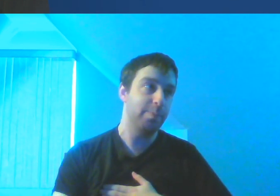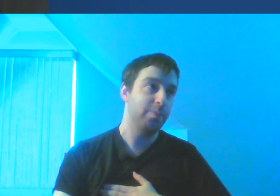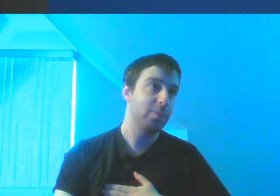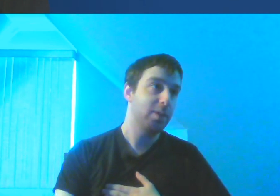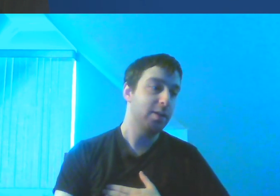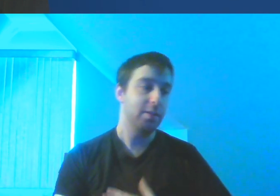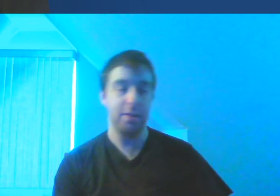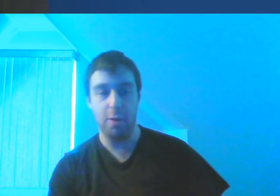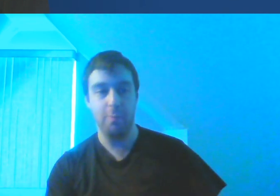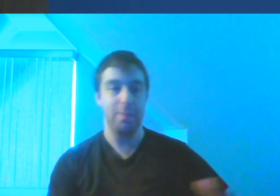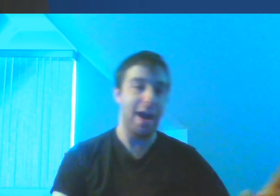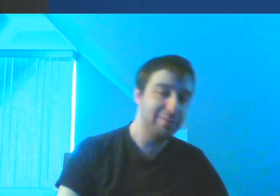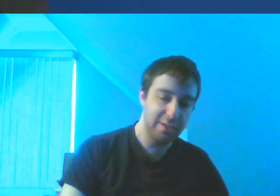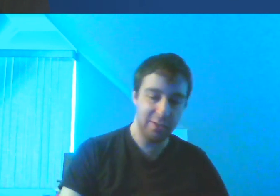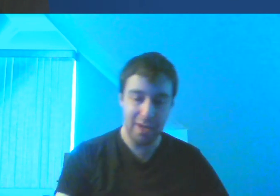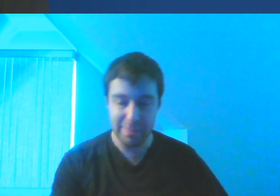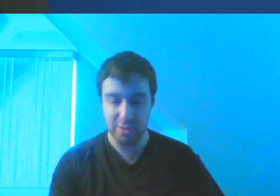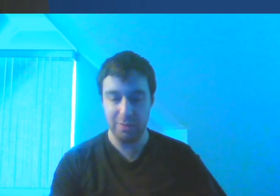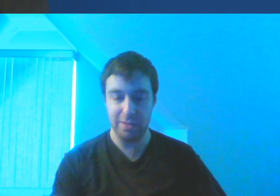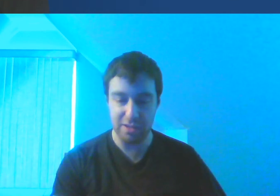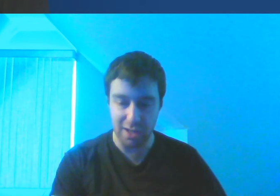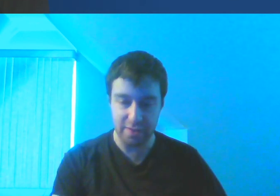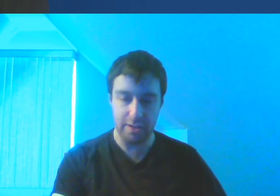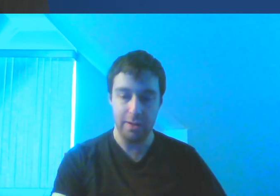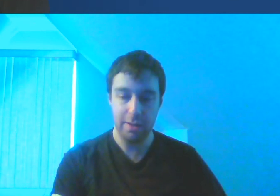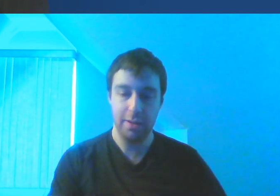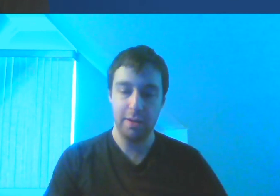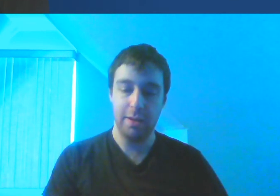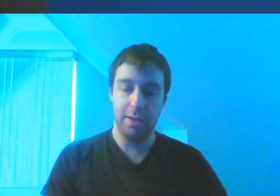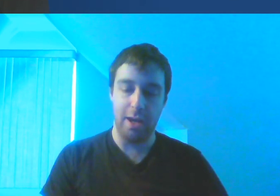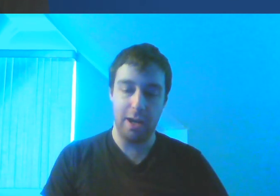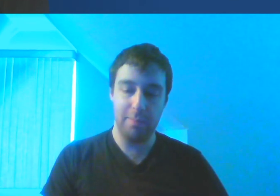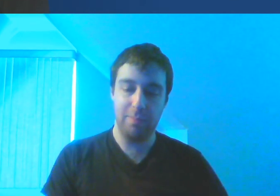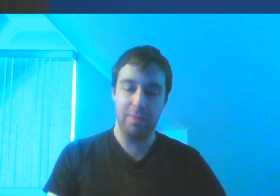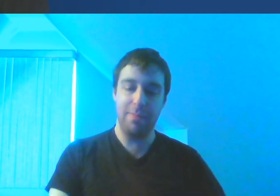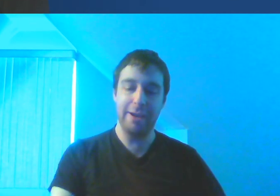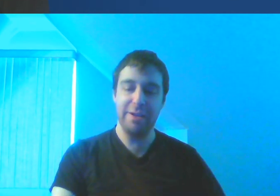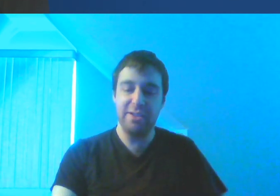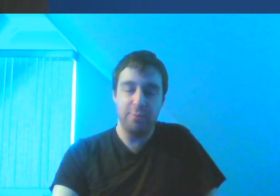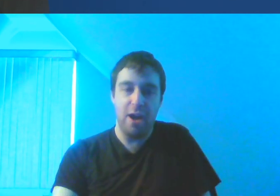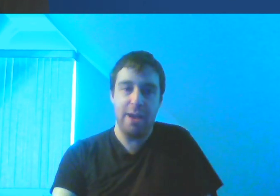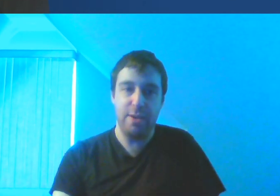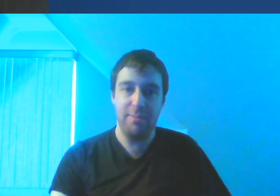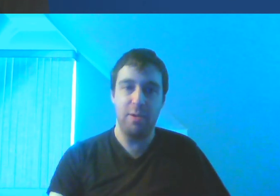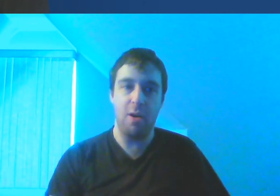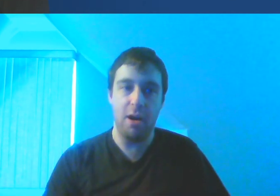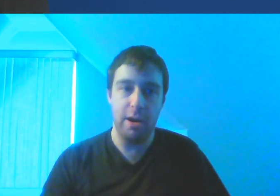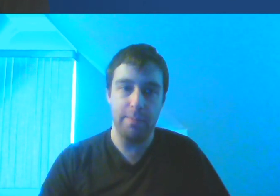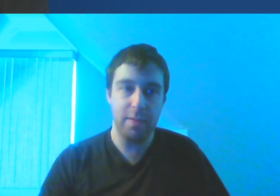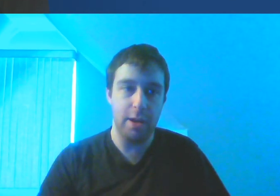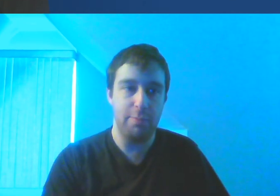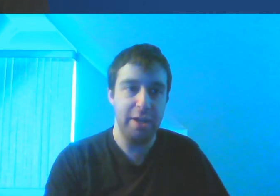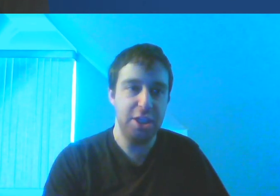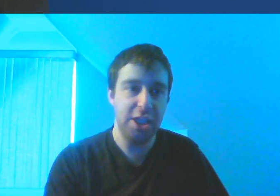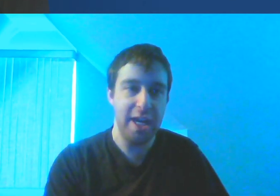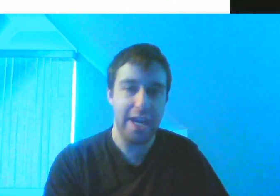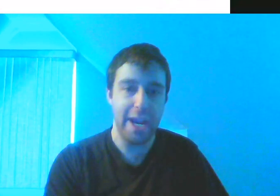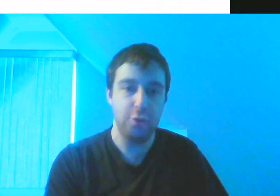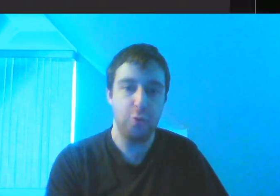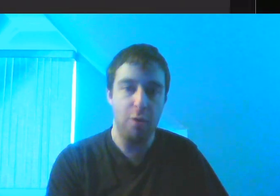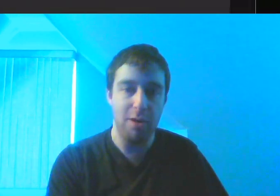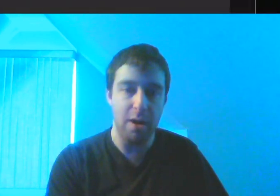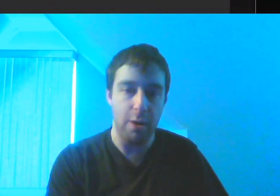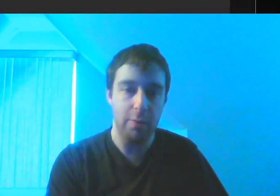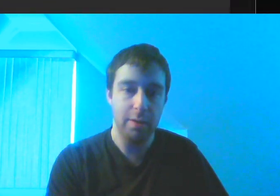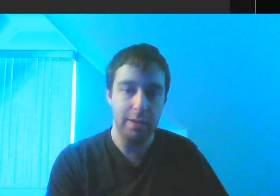people, have disagreements with this governor, the main reason why people are appreciating